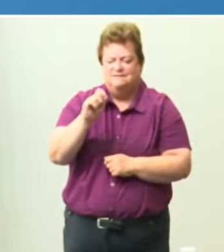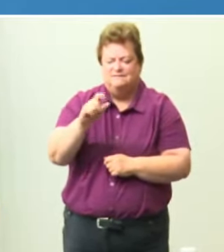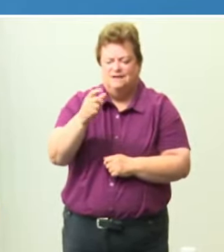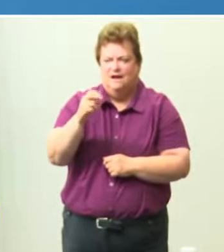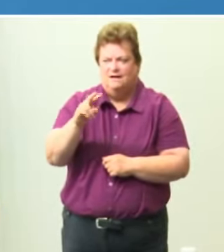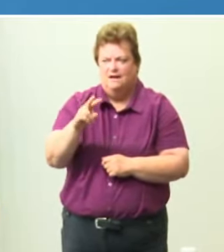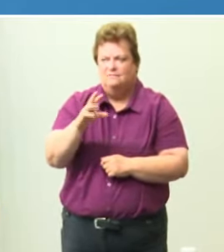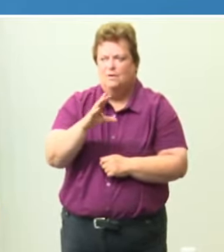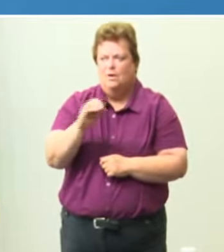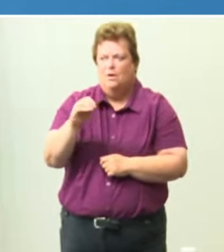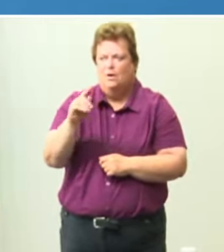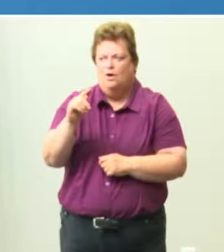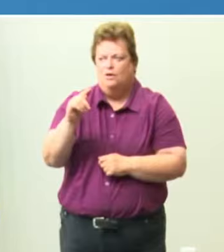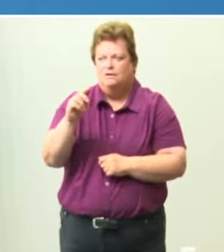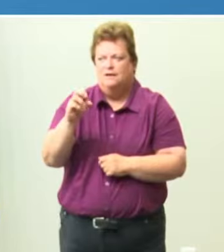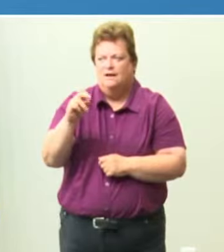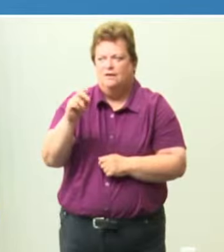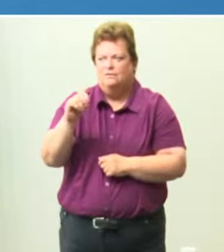code to